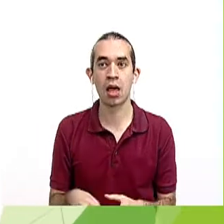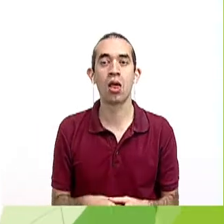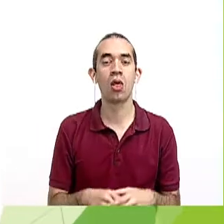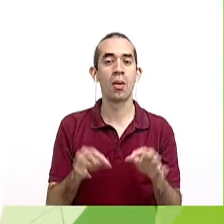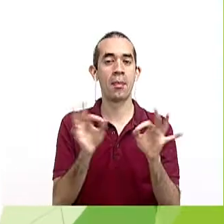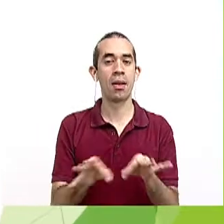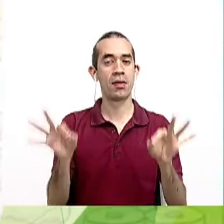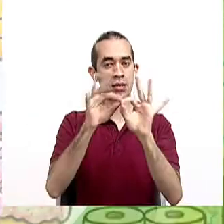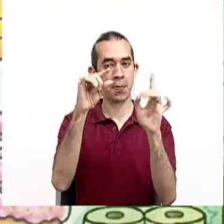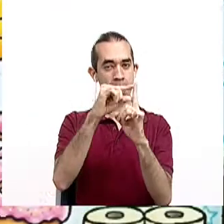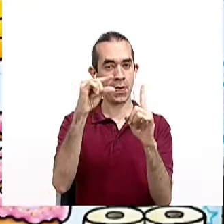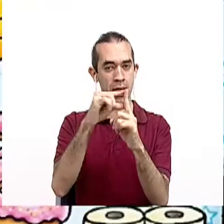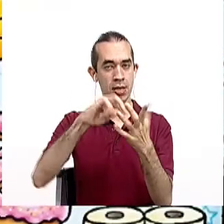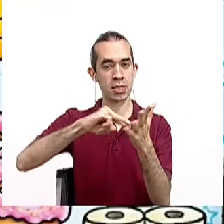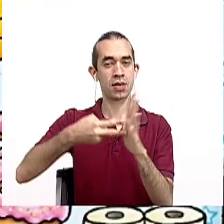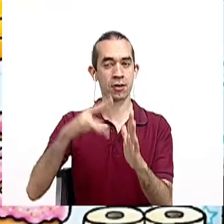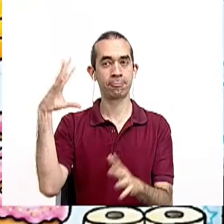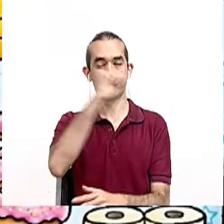Very good.